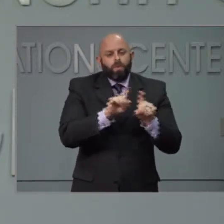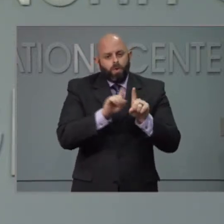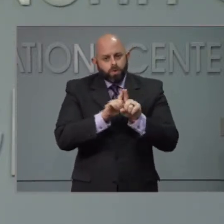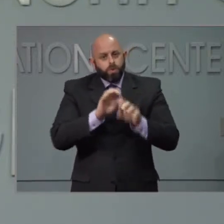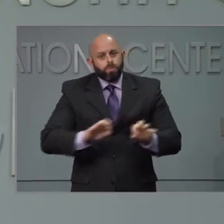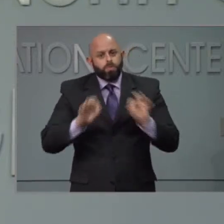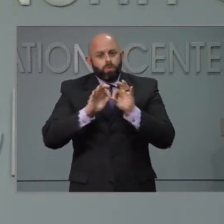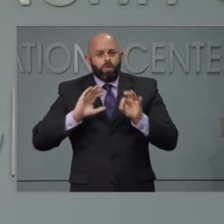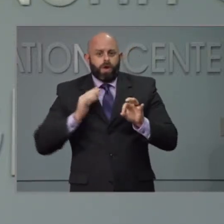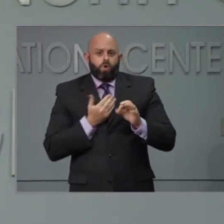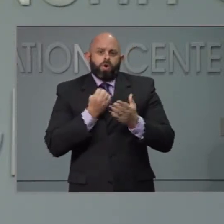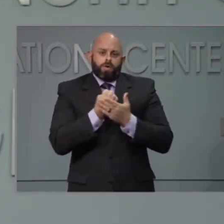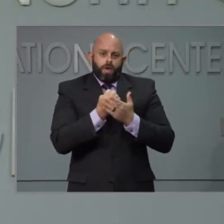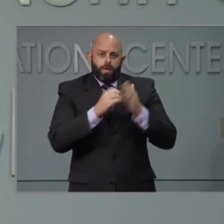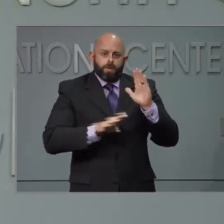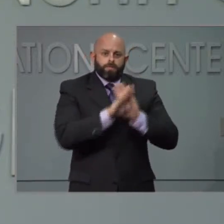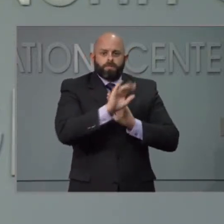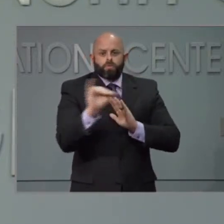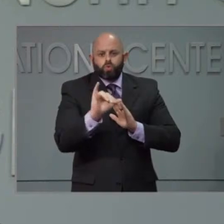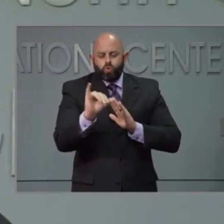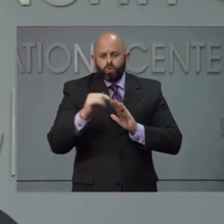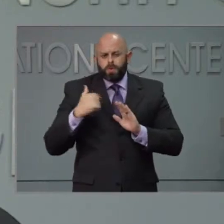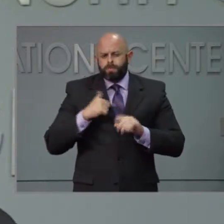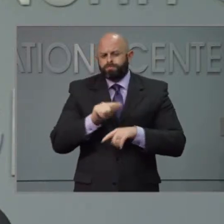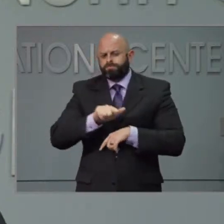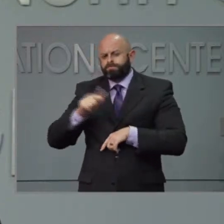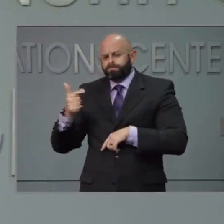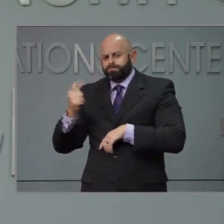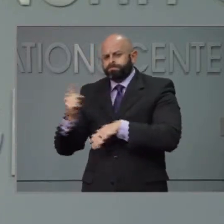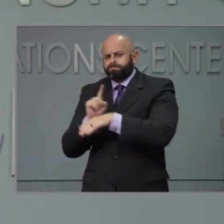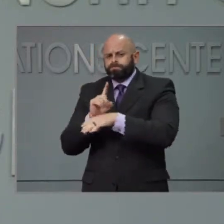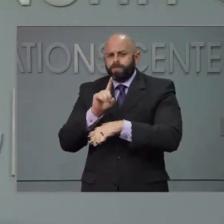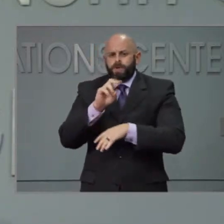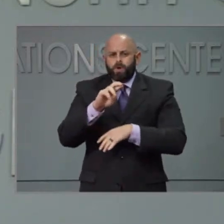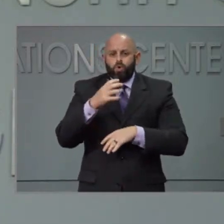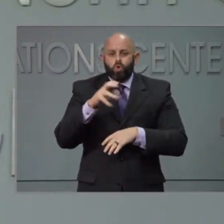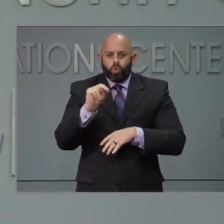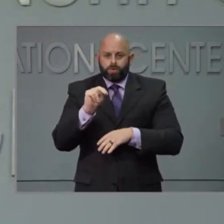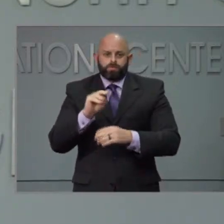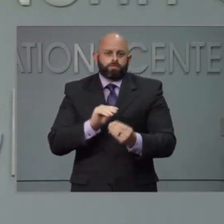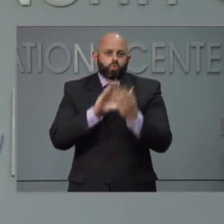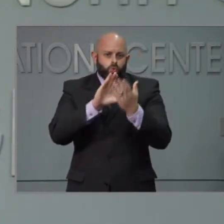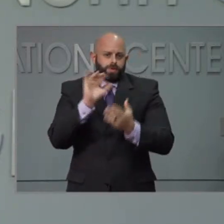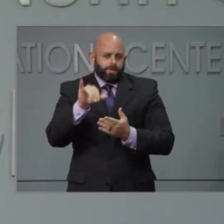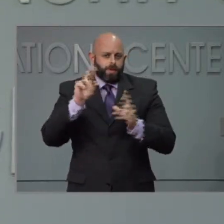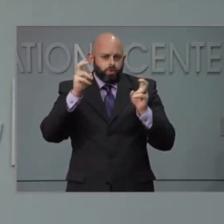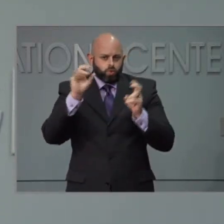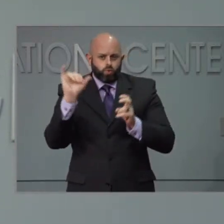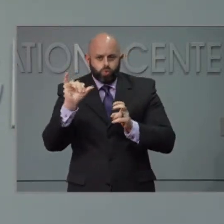steps to slow the spread of the virus. And I'll let Dr. Cohen address the rest of that.